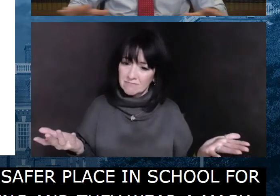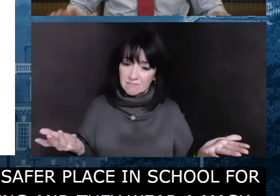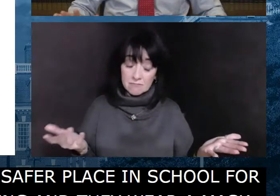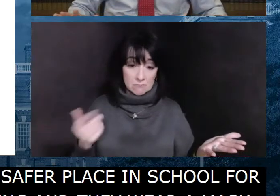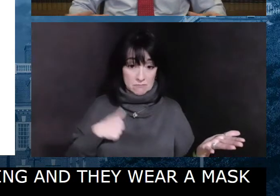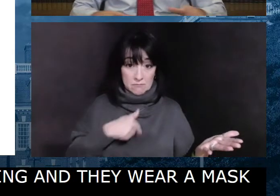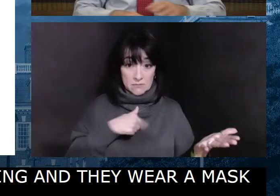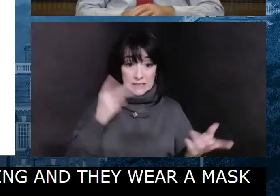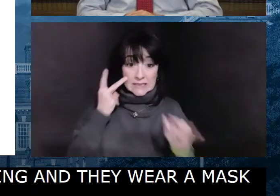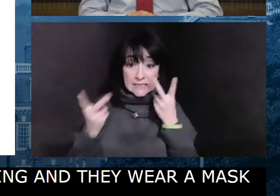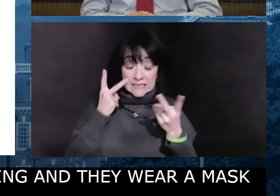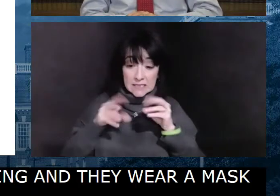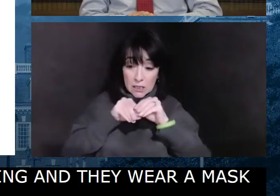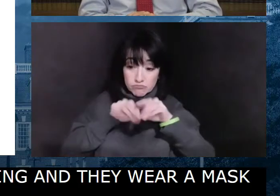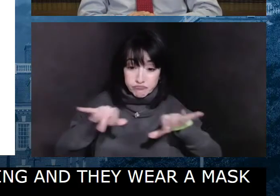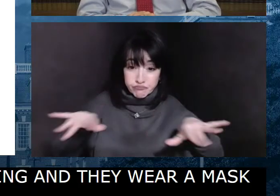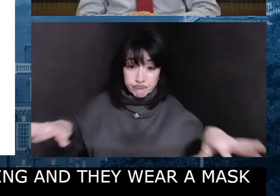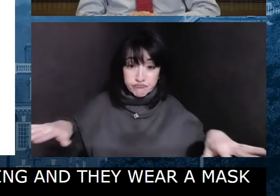there's been